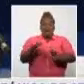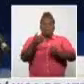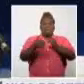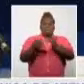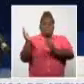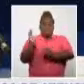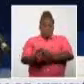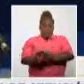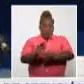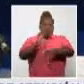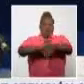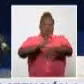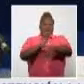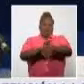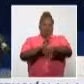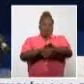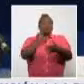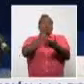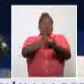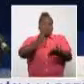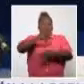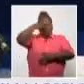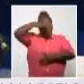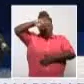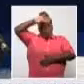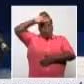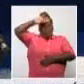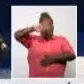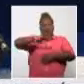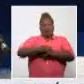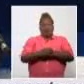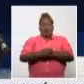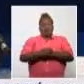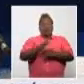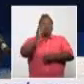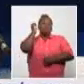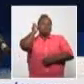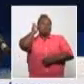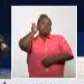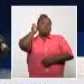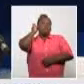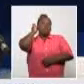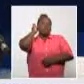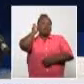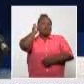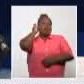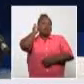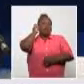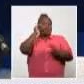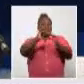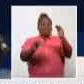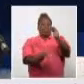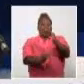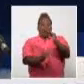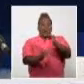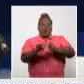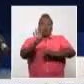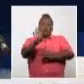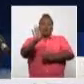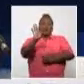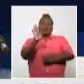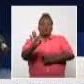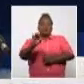sex has more cases with 55.5%. That is, 10 are female.